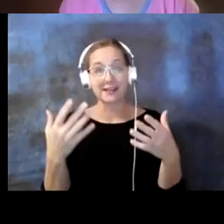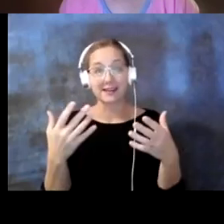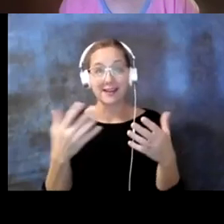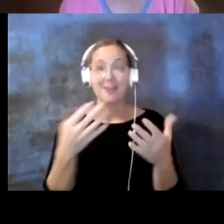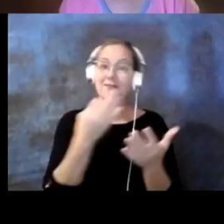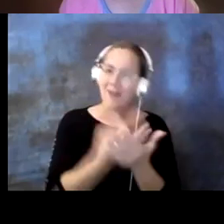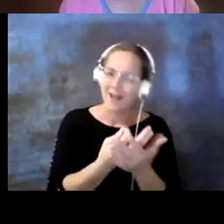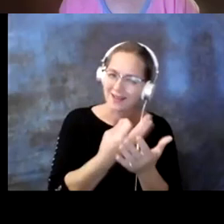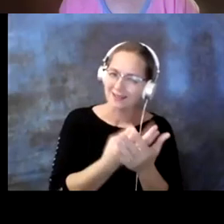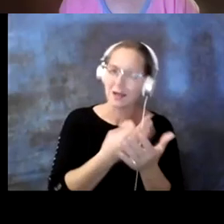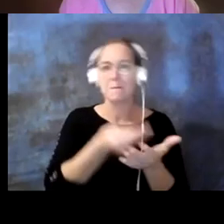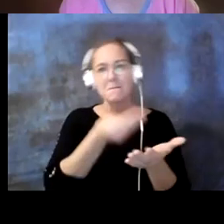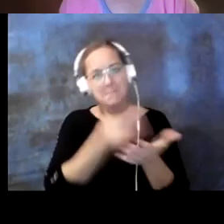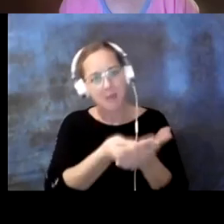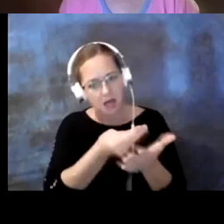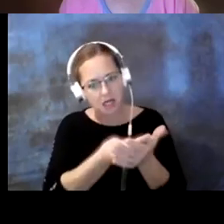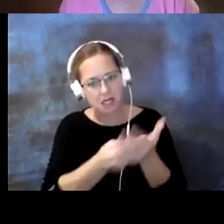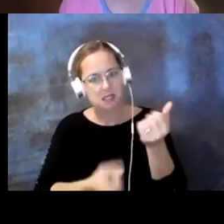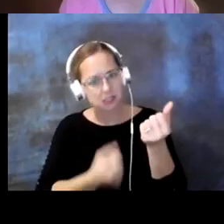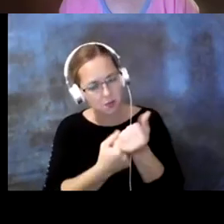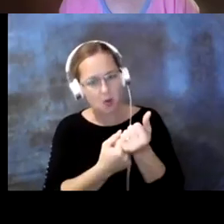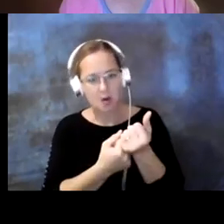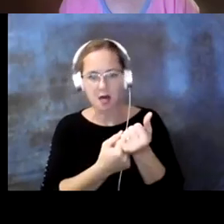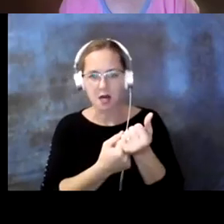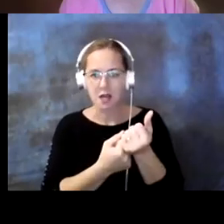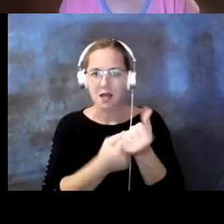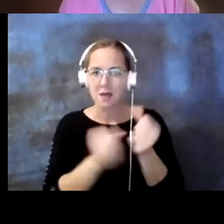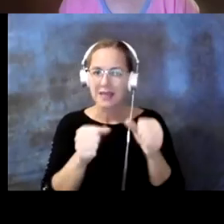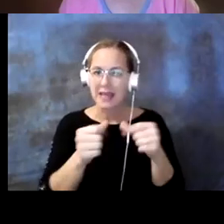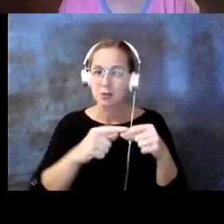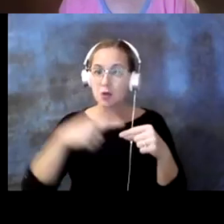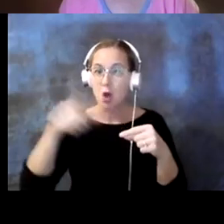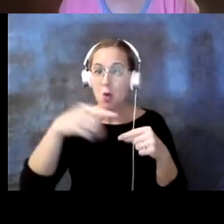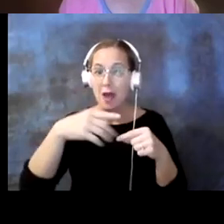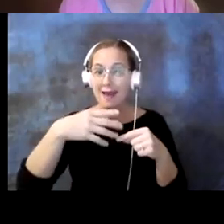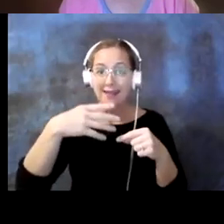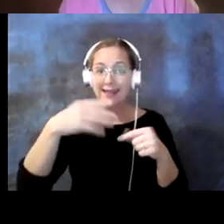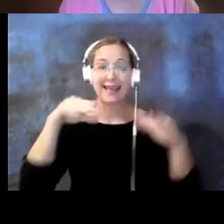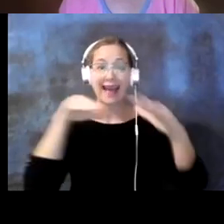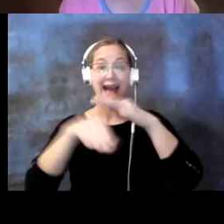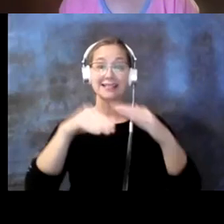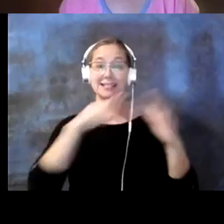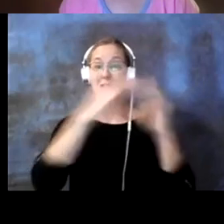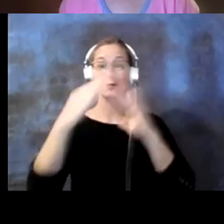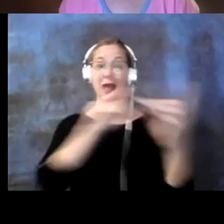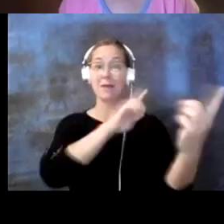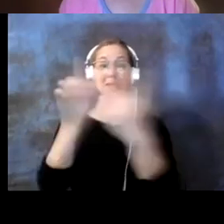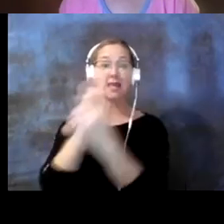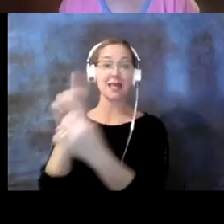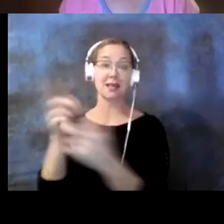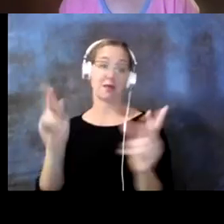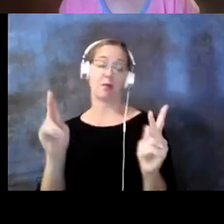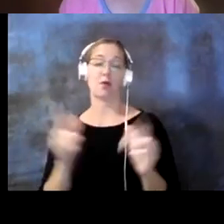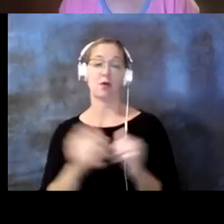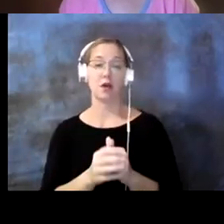finances, money, support, and being able to go out and access the community, and meet other people and meet them where